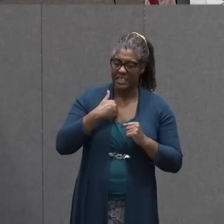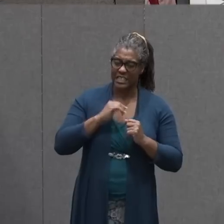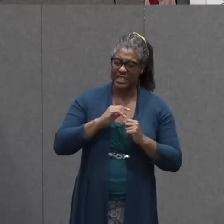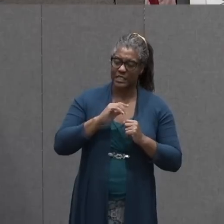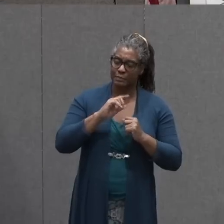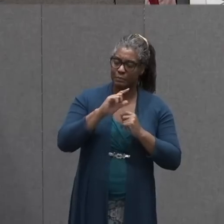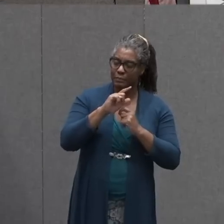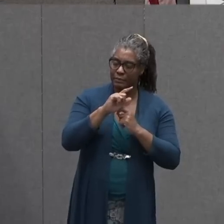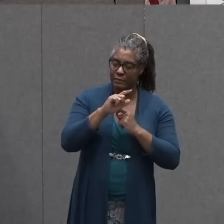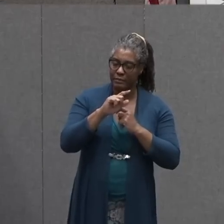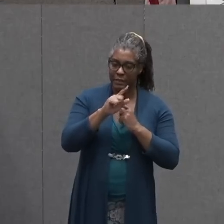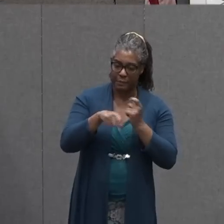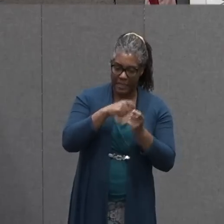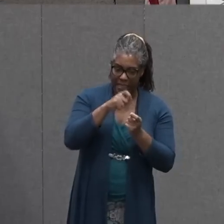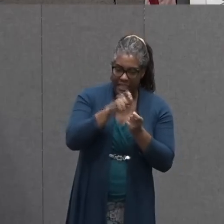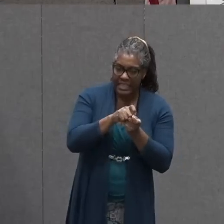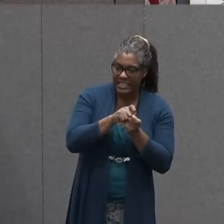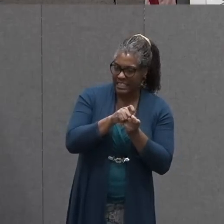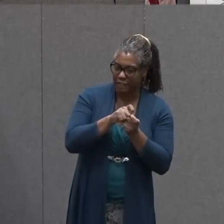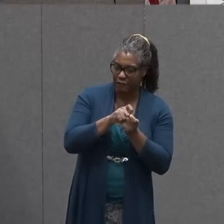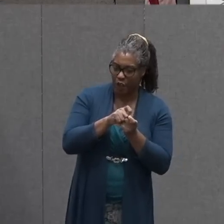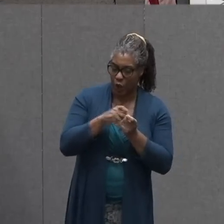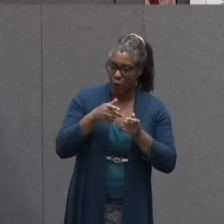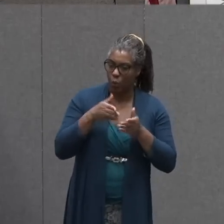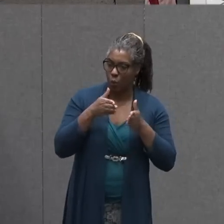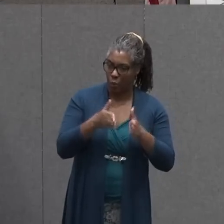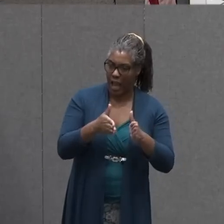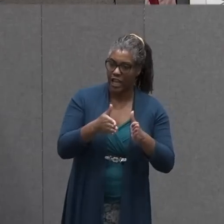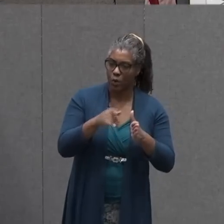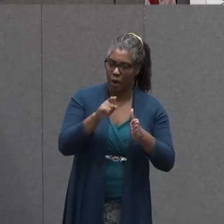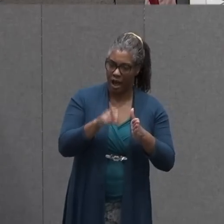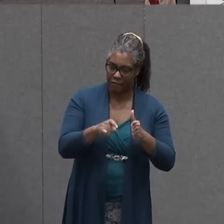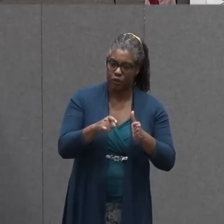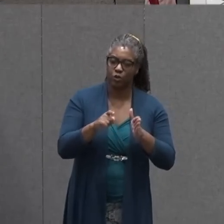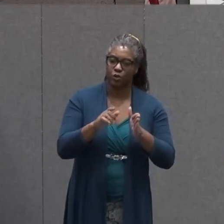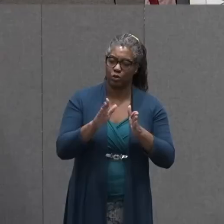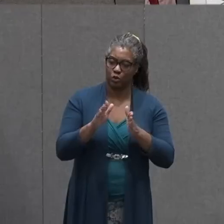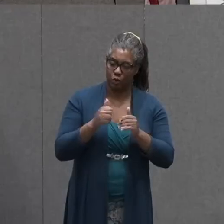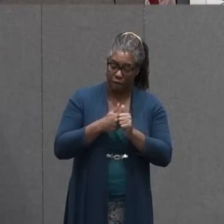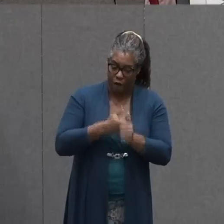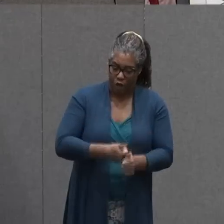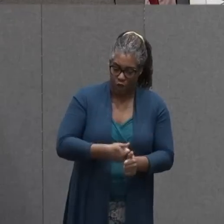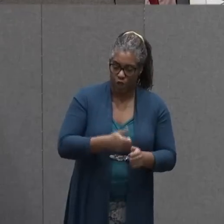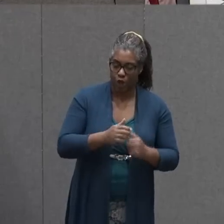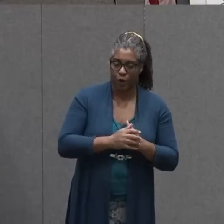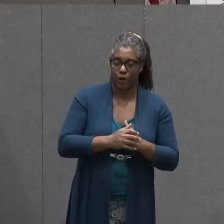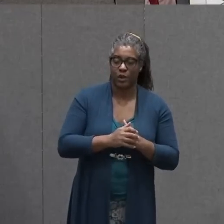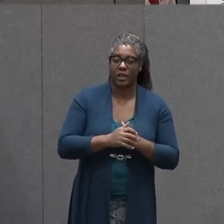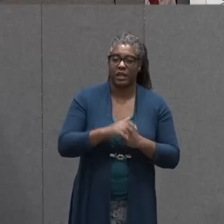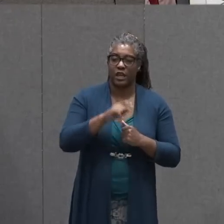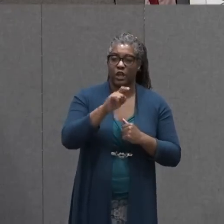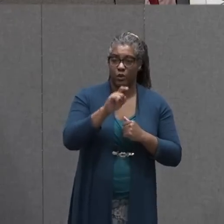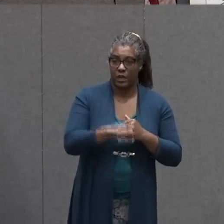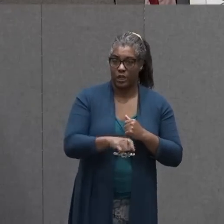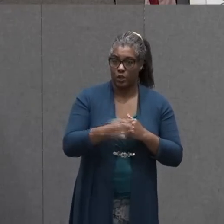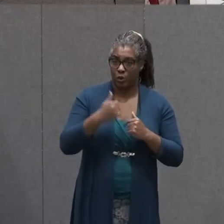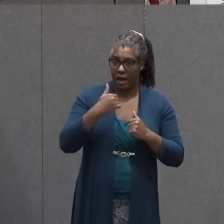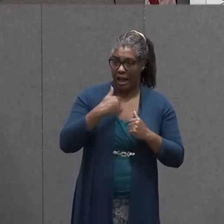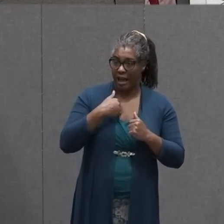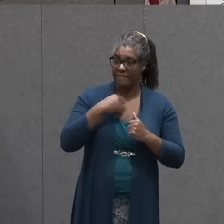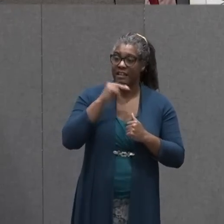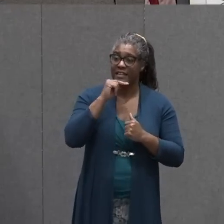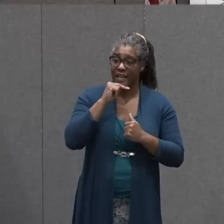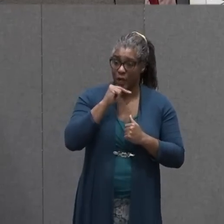I know you told me was a person, a place, or a thing. Mm-hmm. Has to have 2 adjectives, which describe